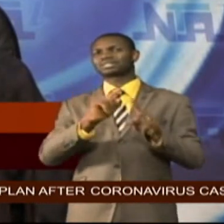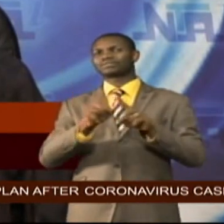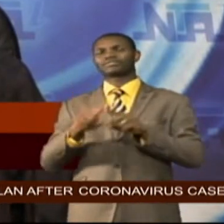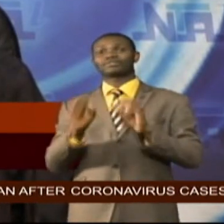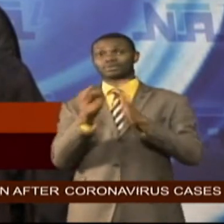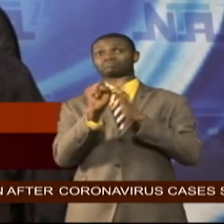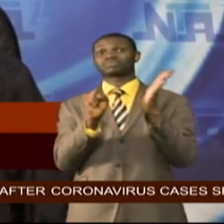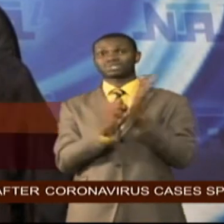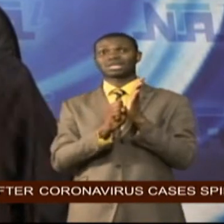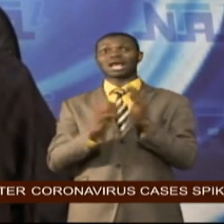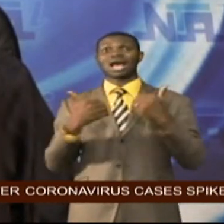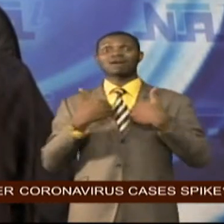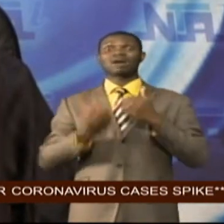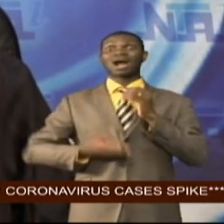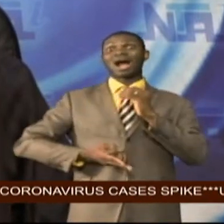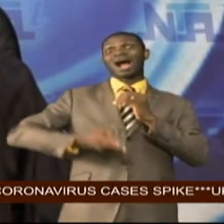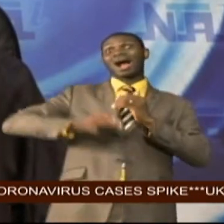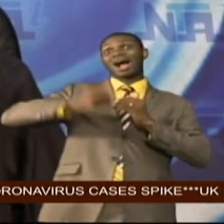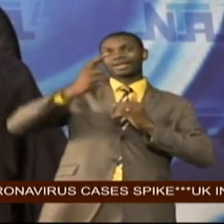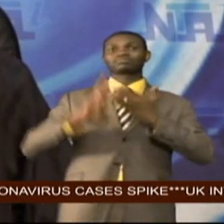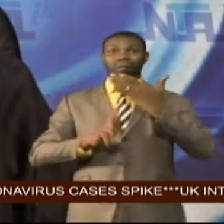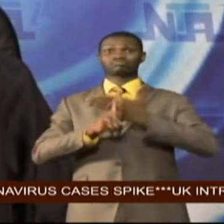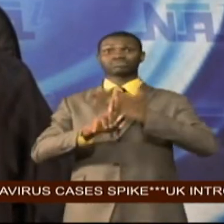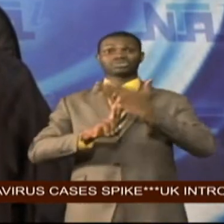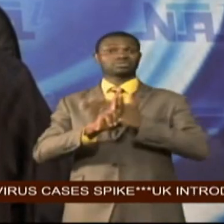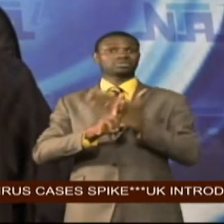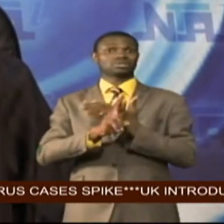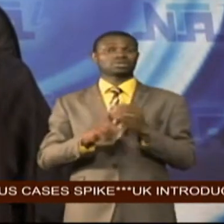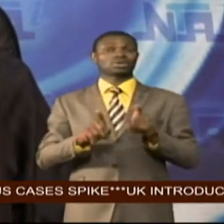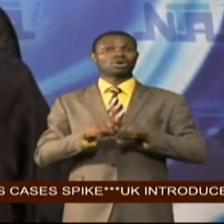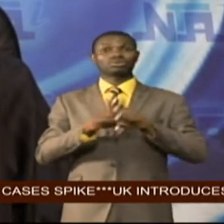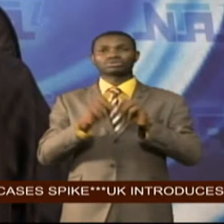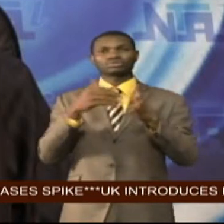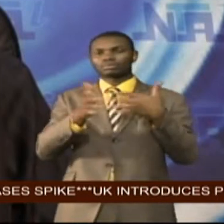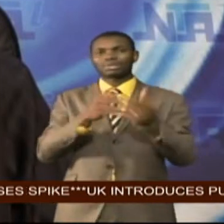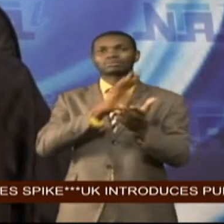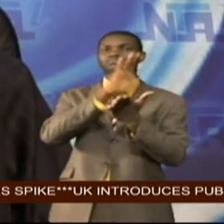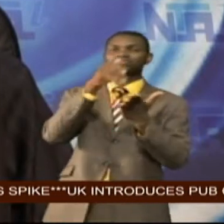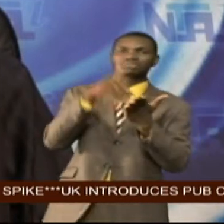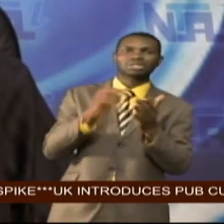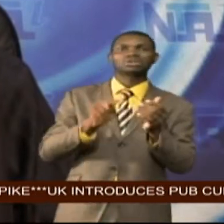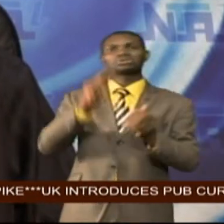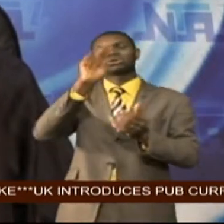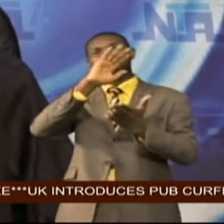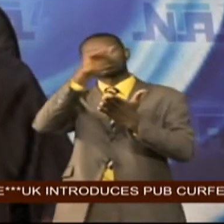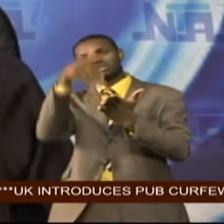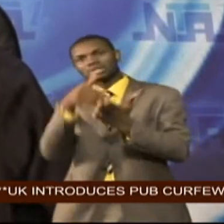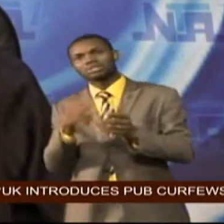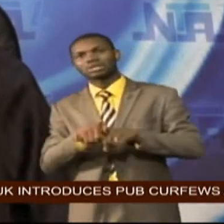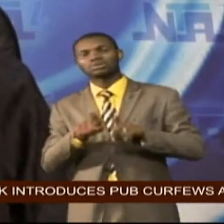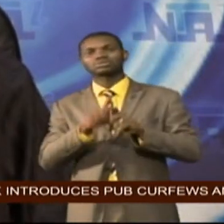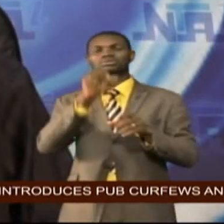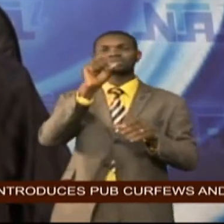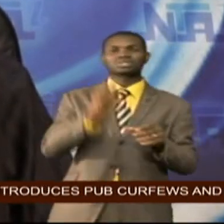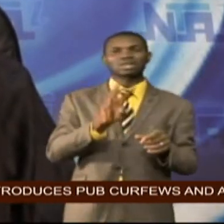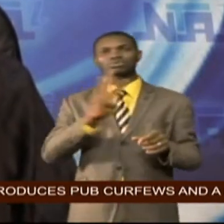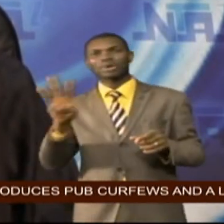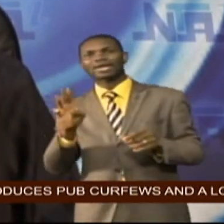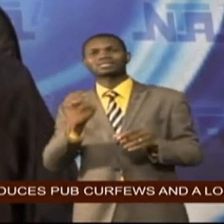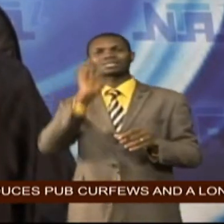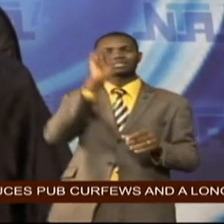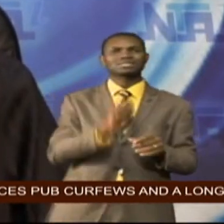expand right from the northeast to the middle belt, north central up to southwest and southeast. So